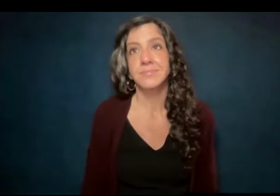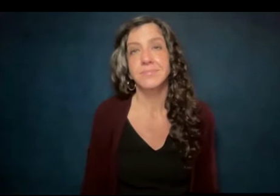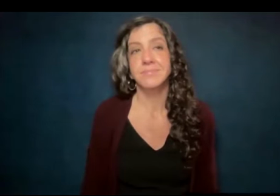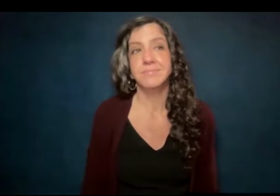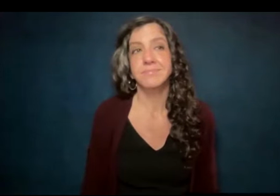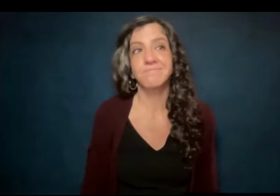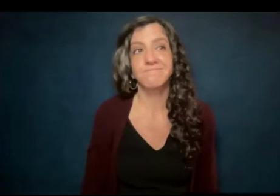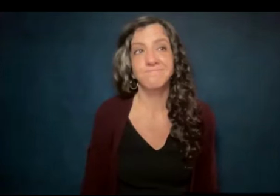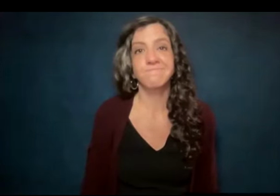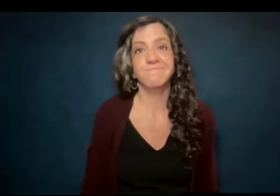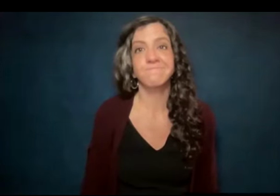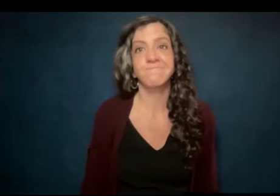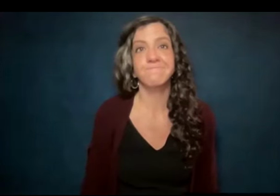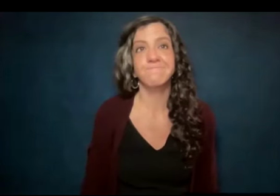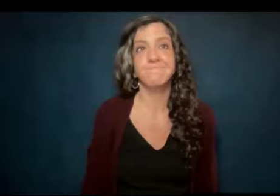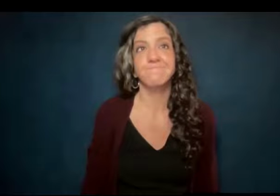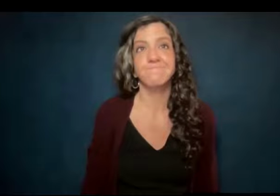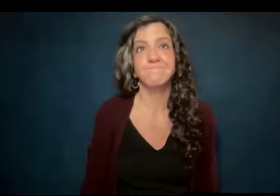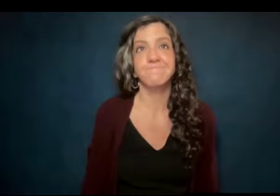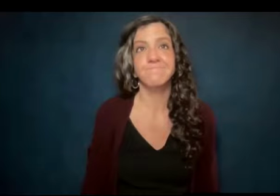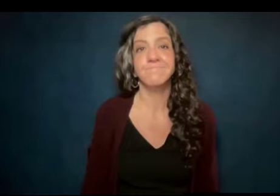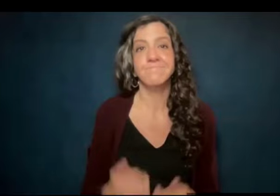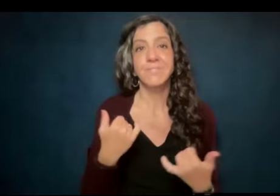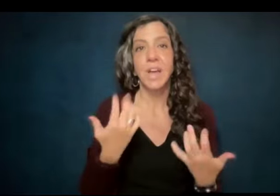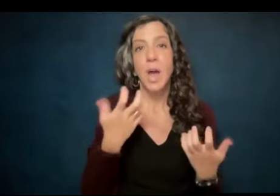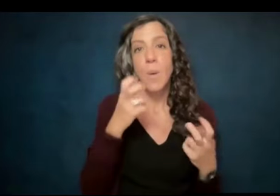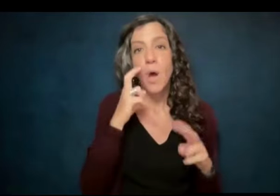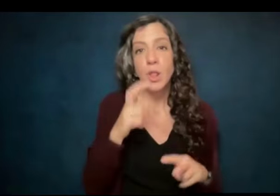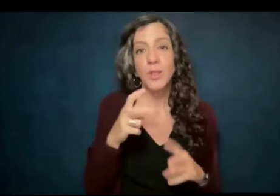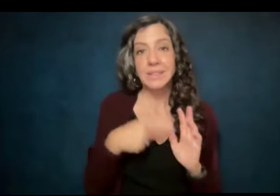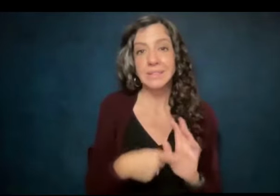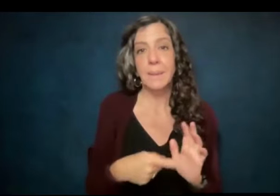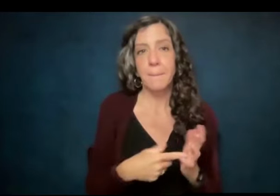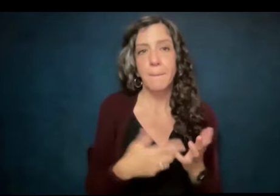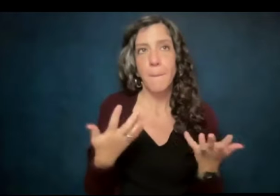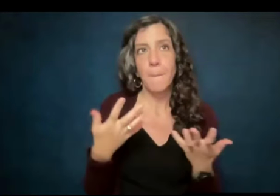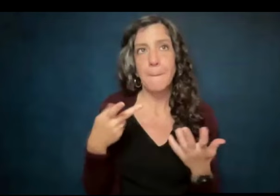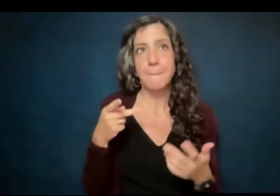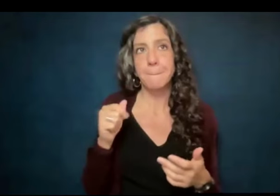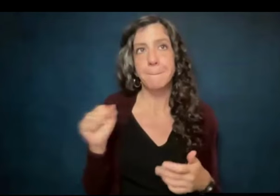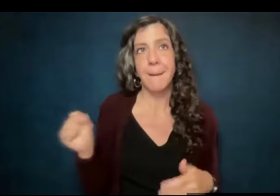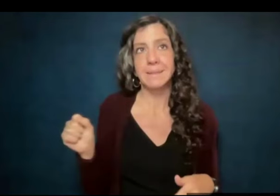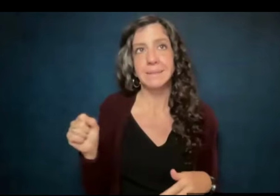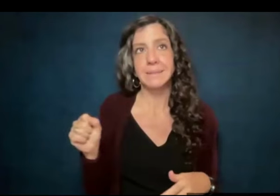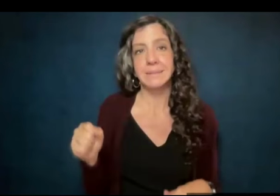All right, let's go ahead and take a look at a PASS example.